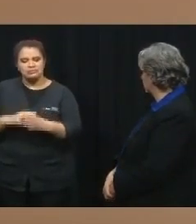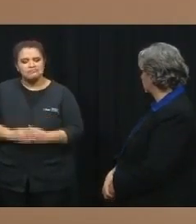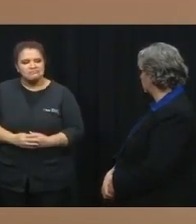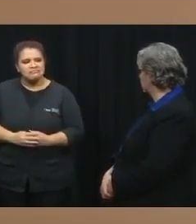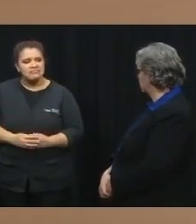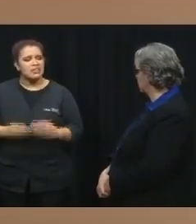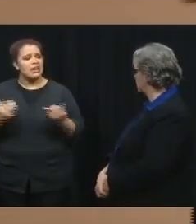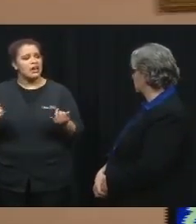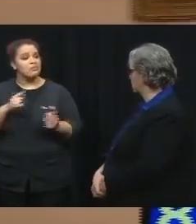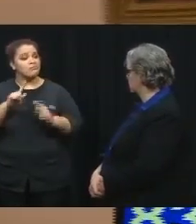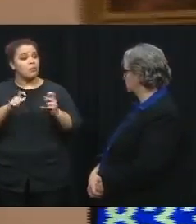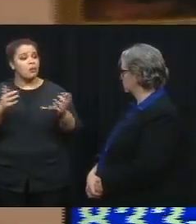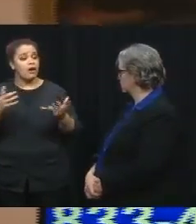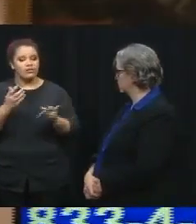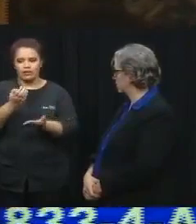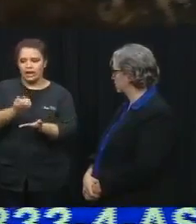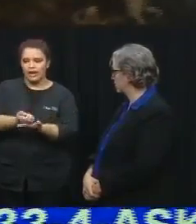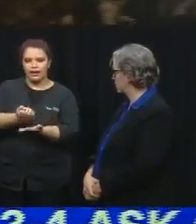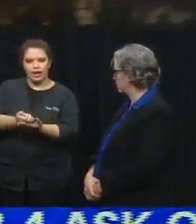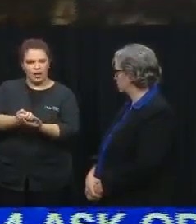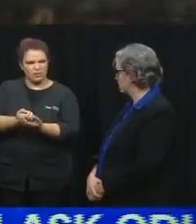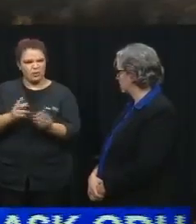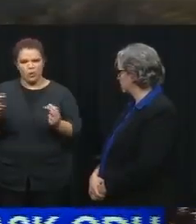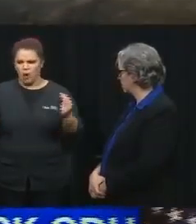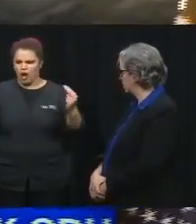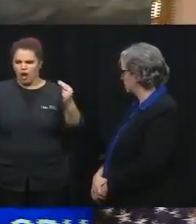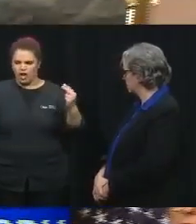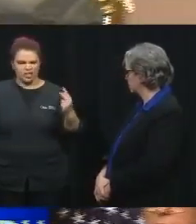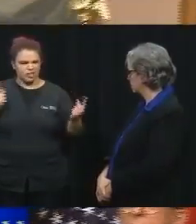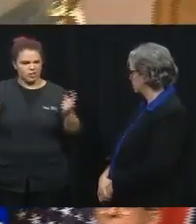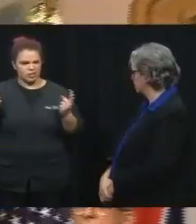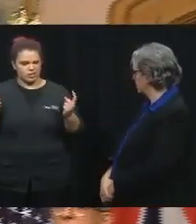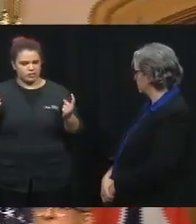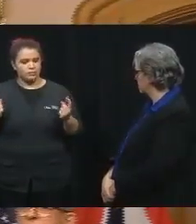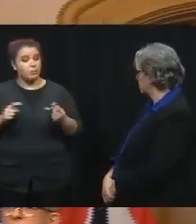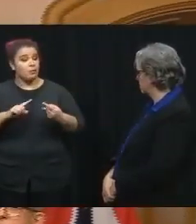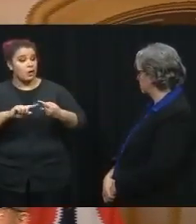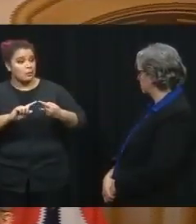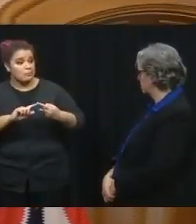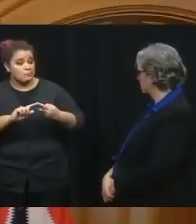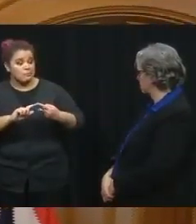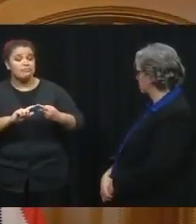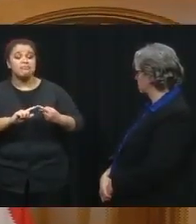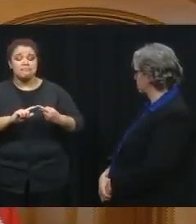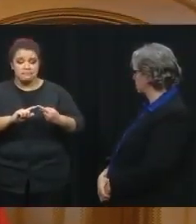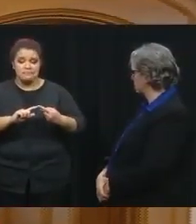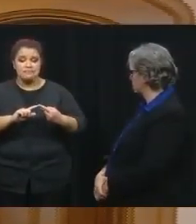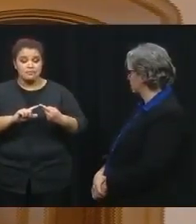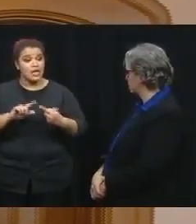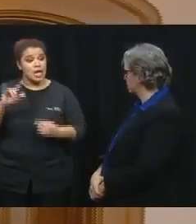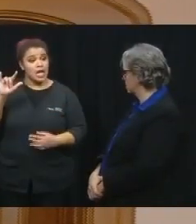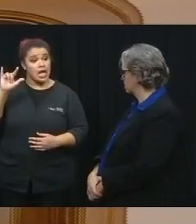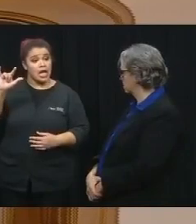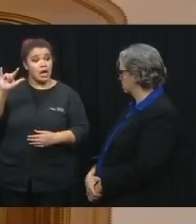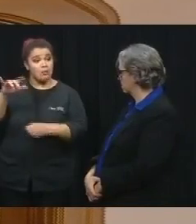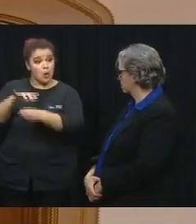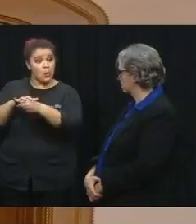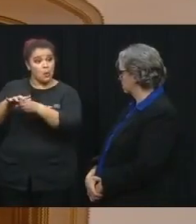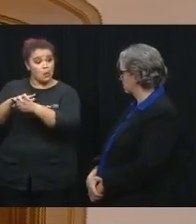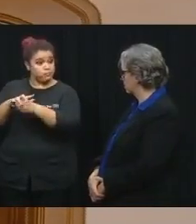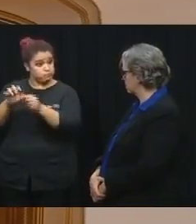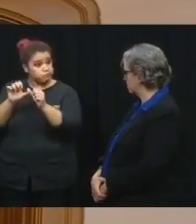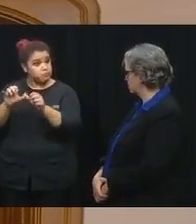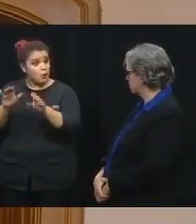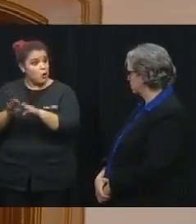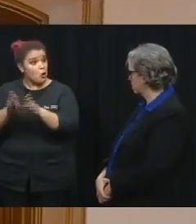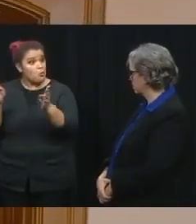that our viewers have had. One would be, are you planning to keep the airports open to